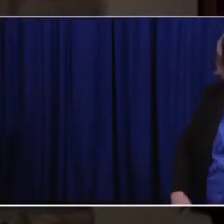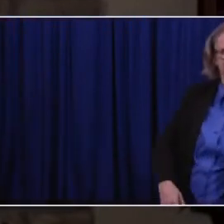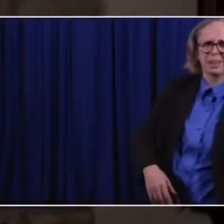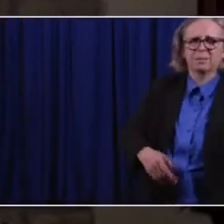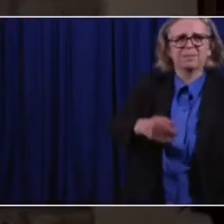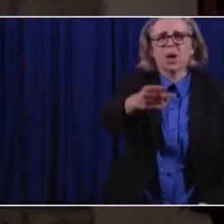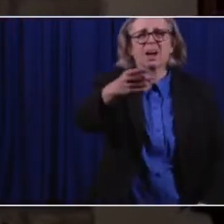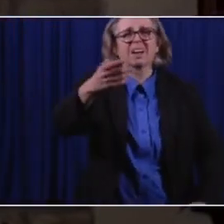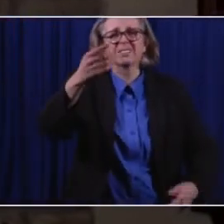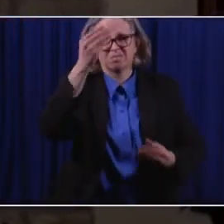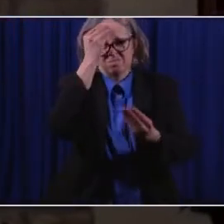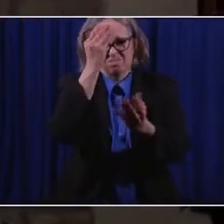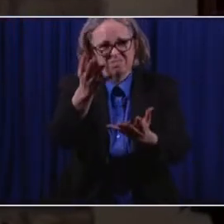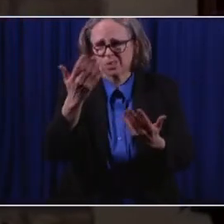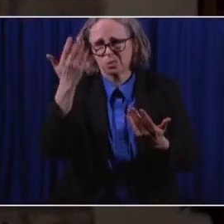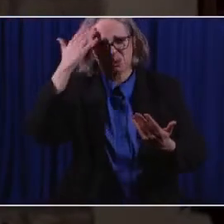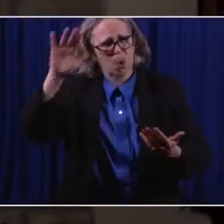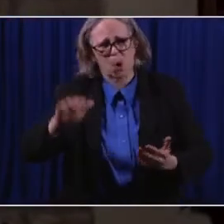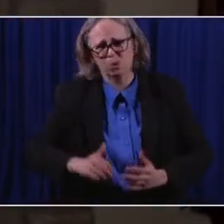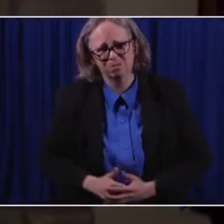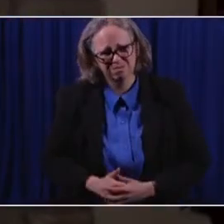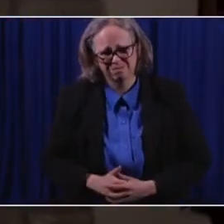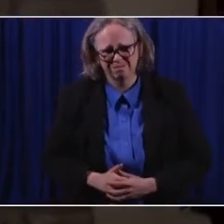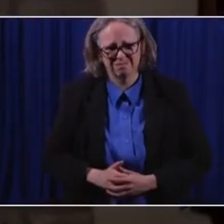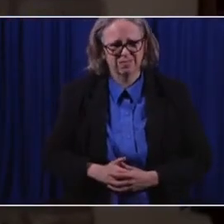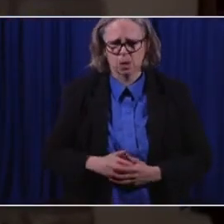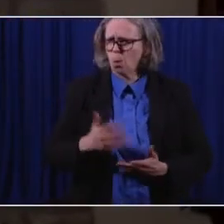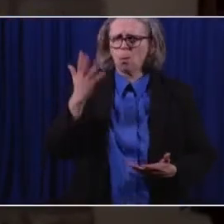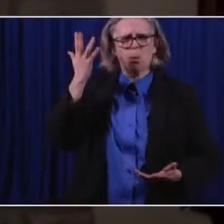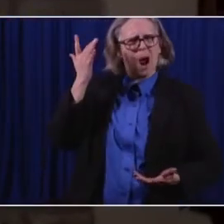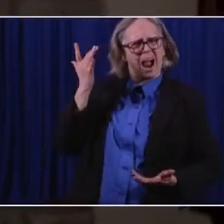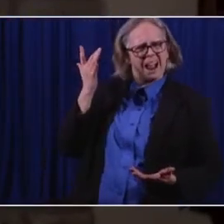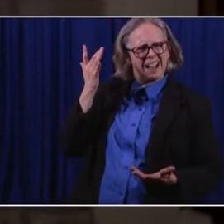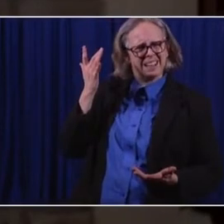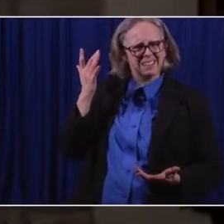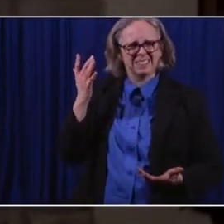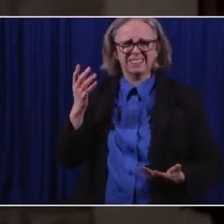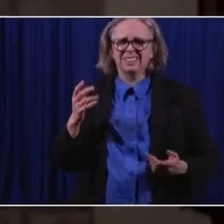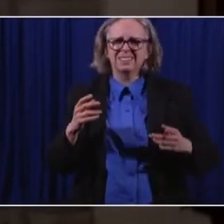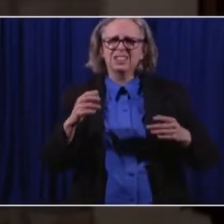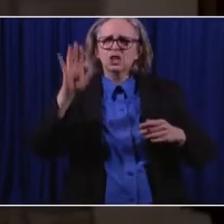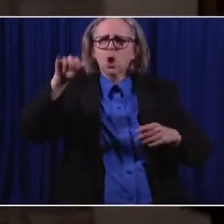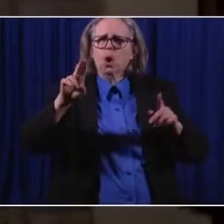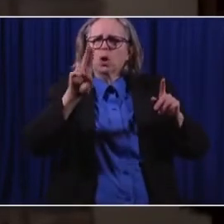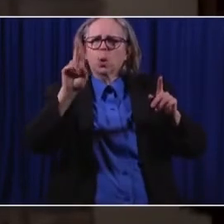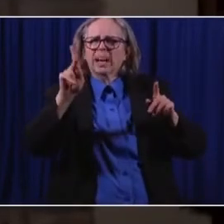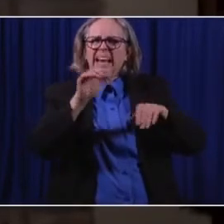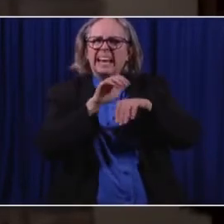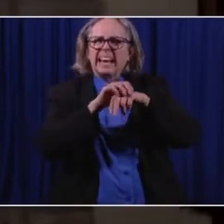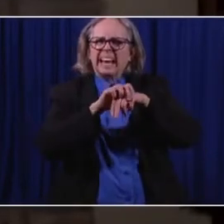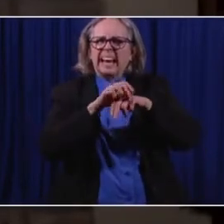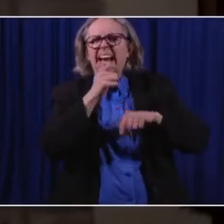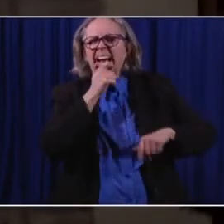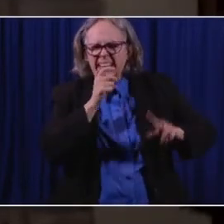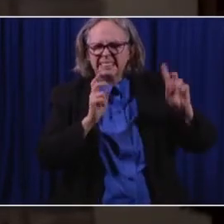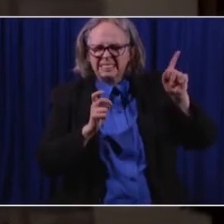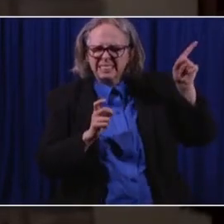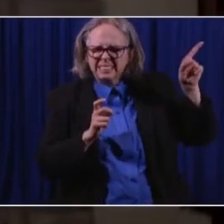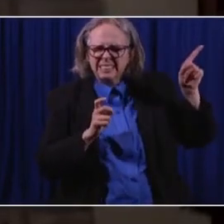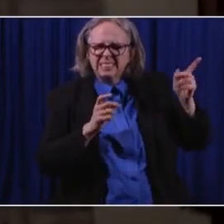new vaccine that was approved. We assume, you know, our government will approve it at some point. We don't know that, but we assume